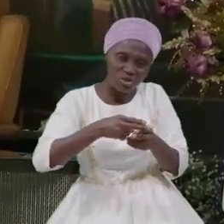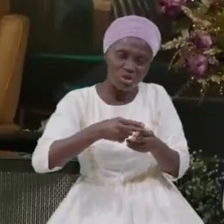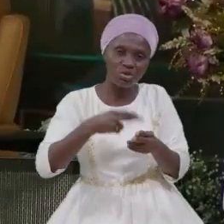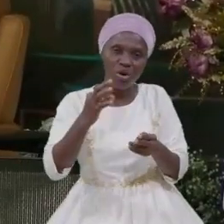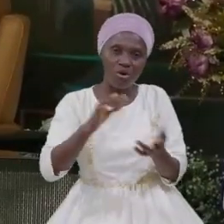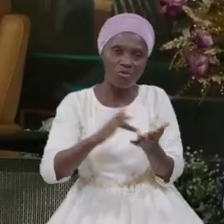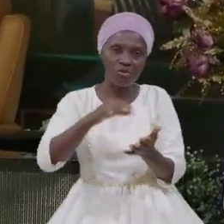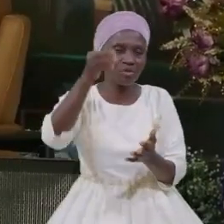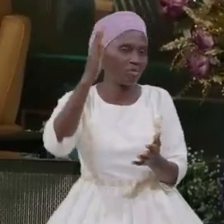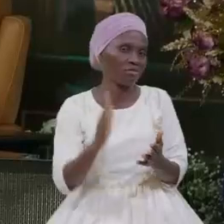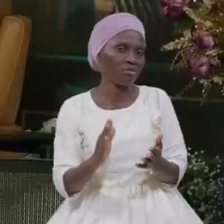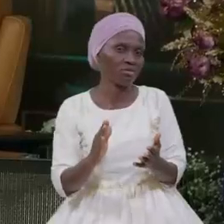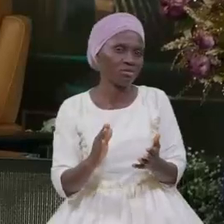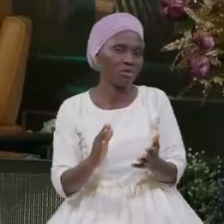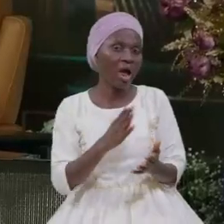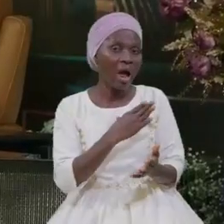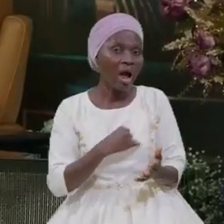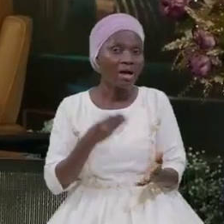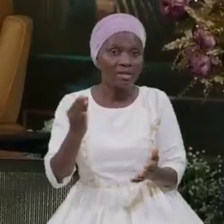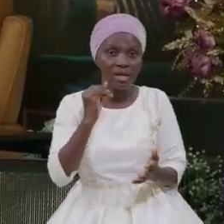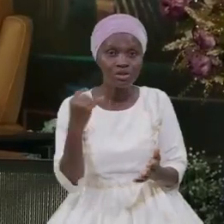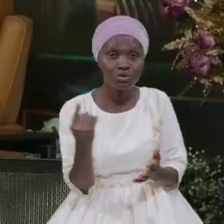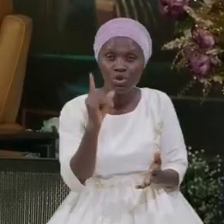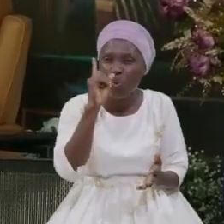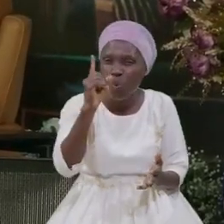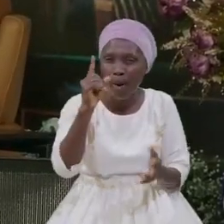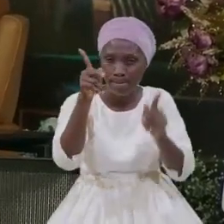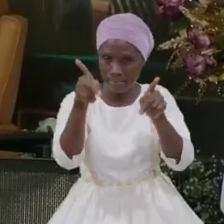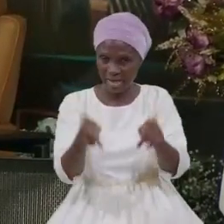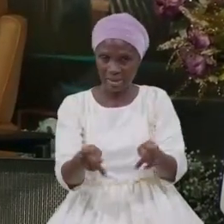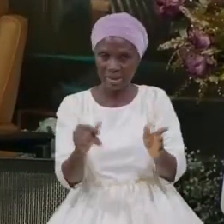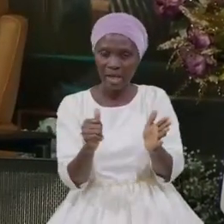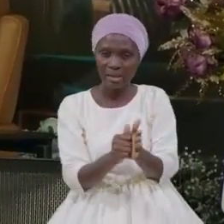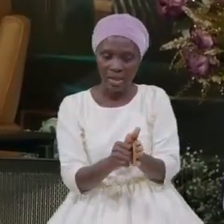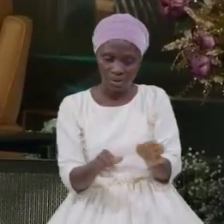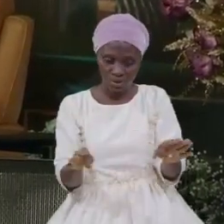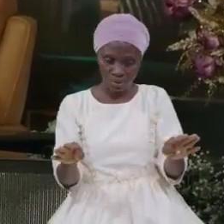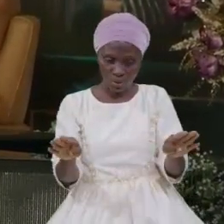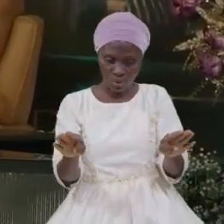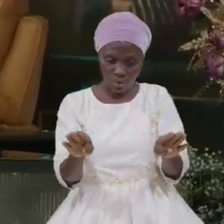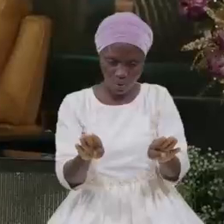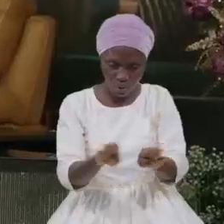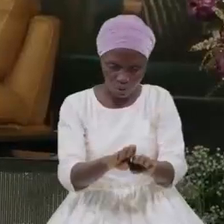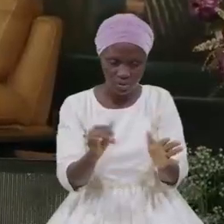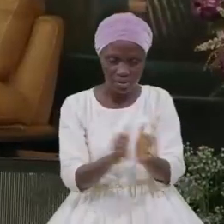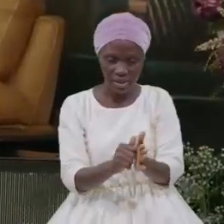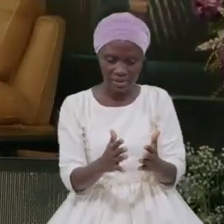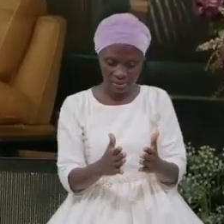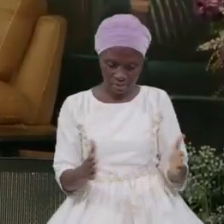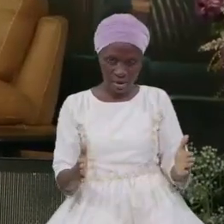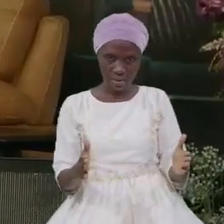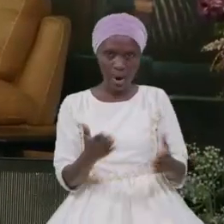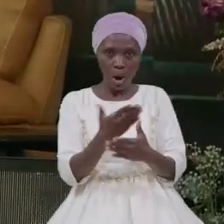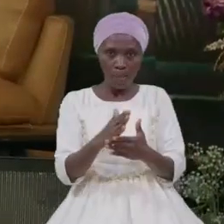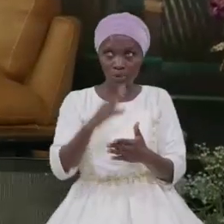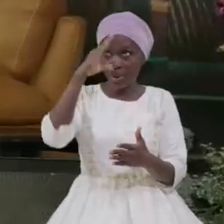one person that bridges that gap between the man on earth and the God